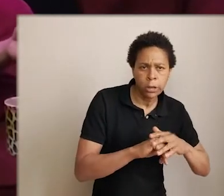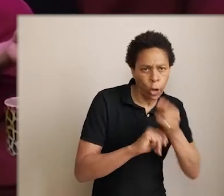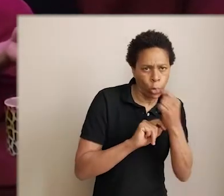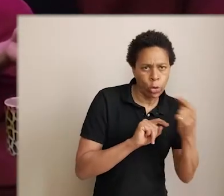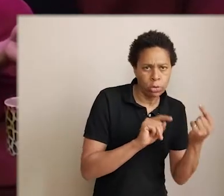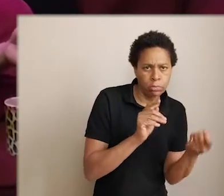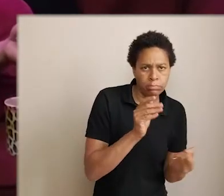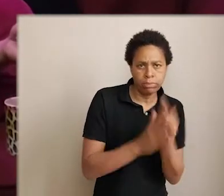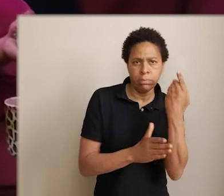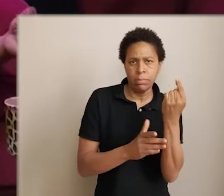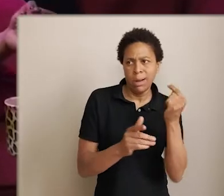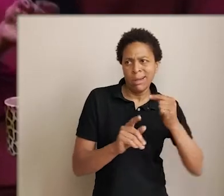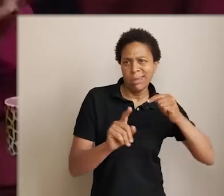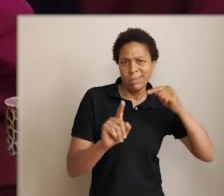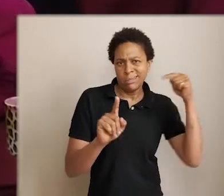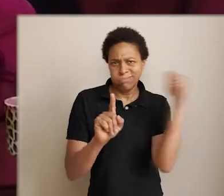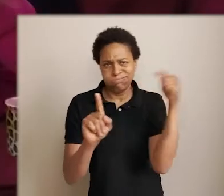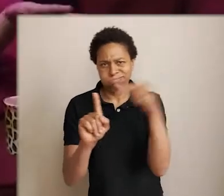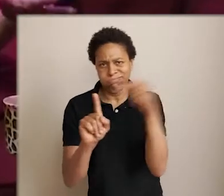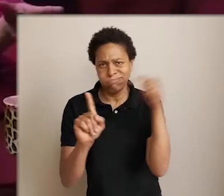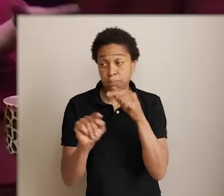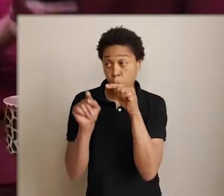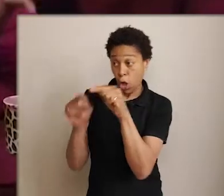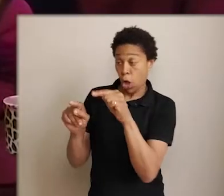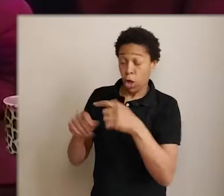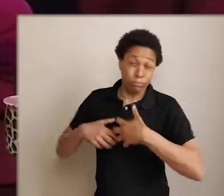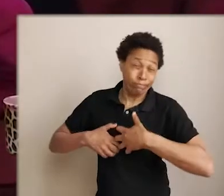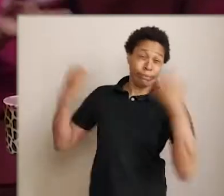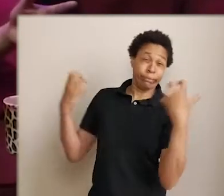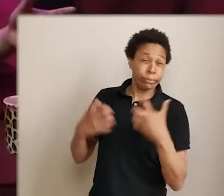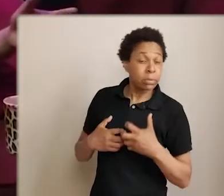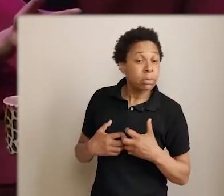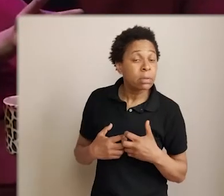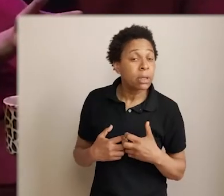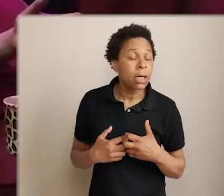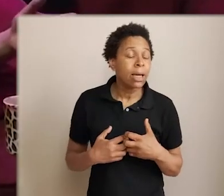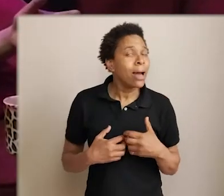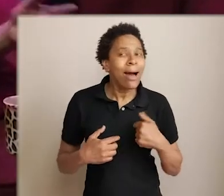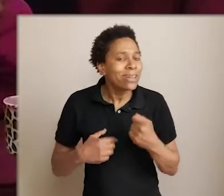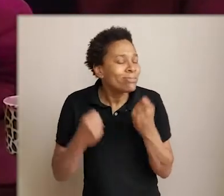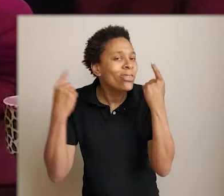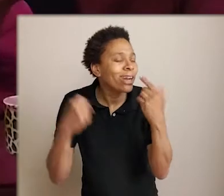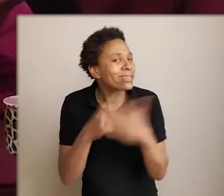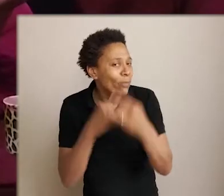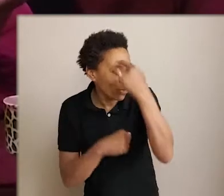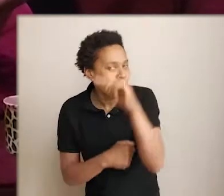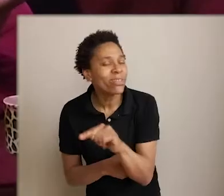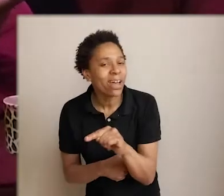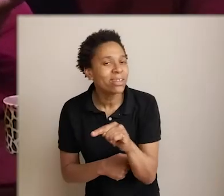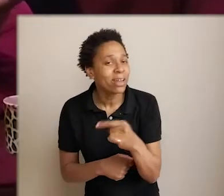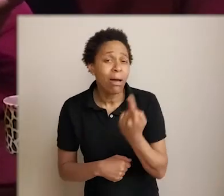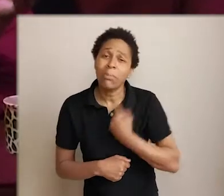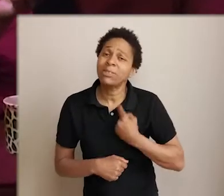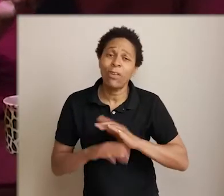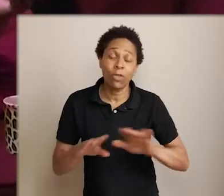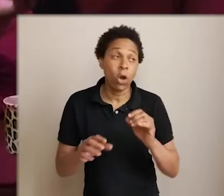angry if he found out. So all of that was too much. And I never saw that coming either. I'm not the brightest person when it